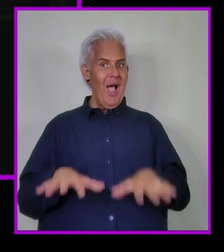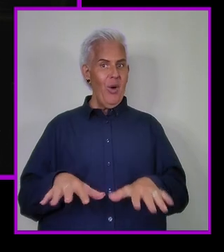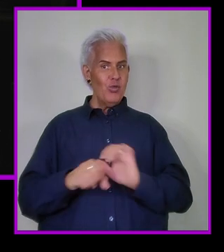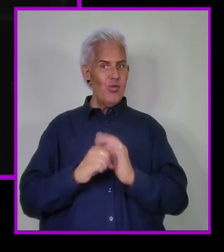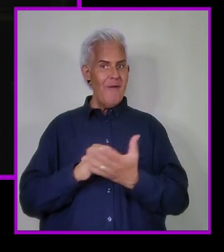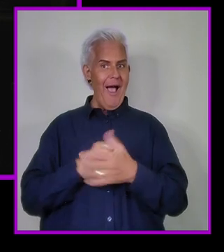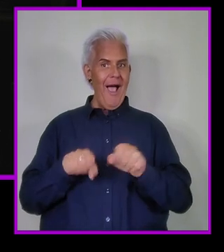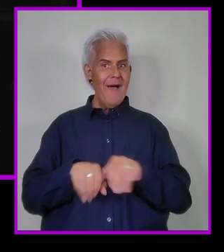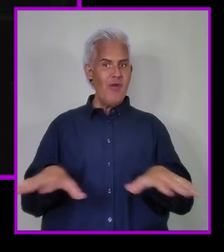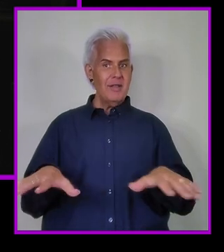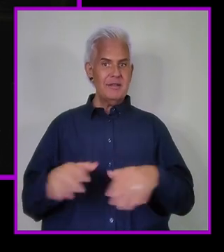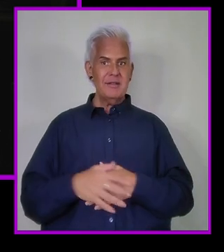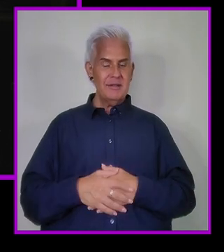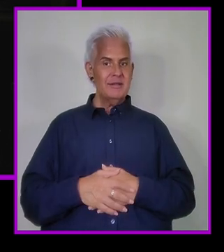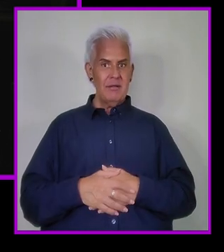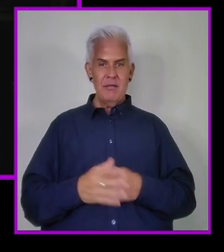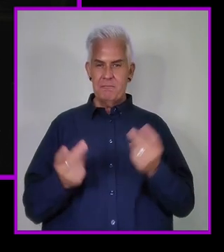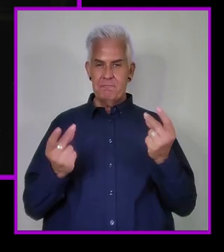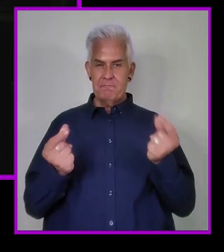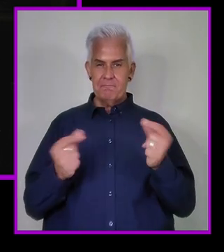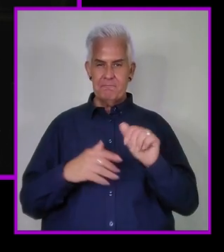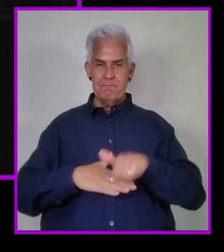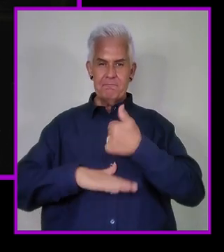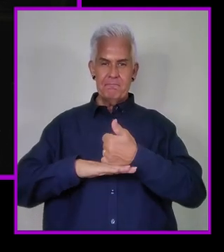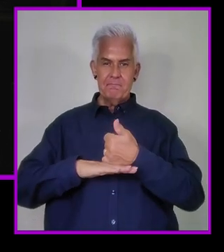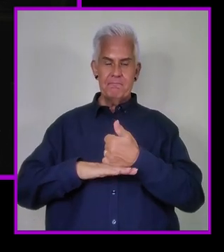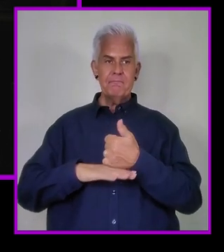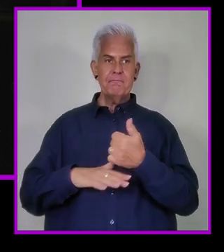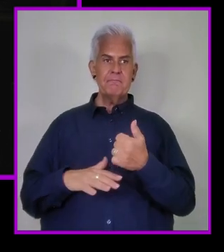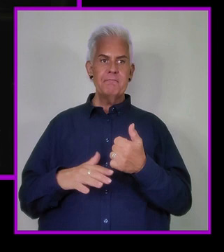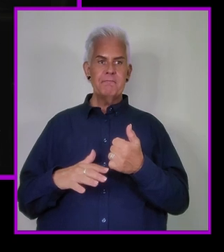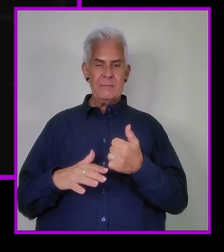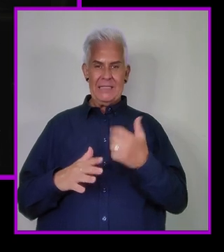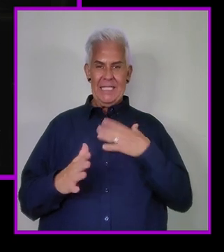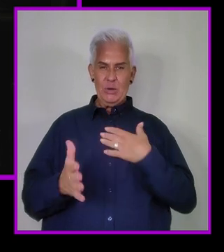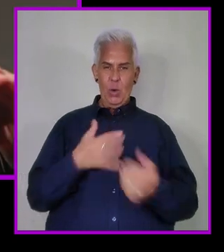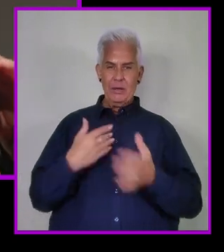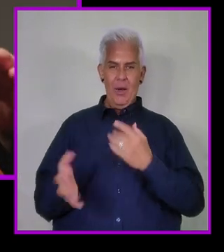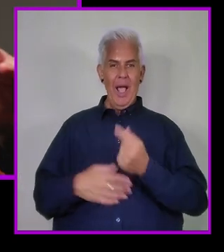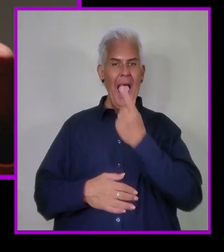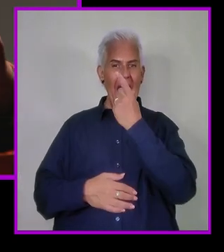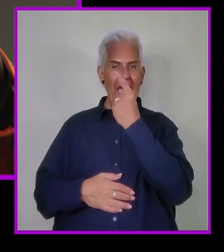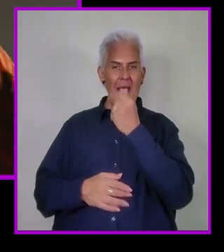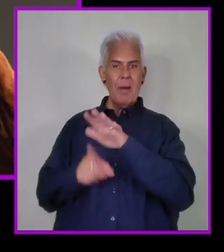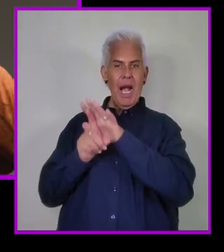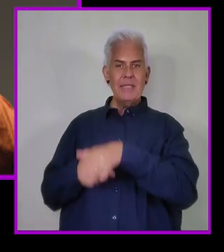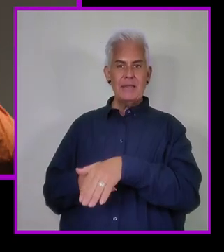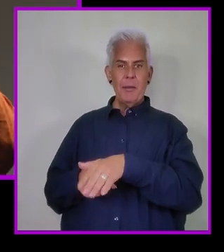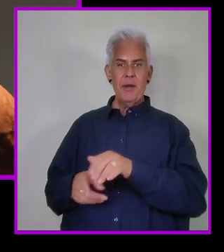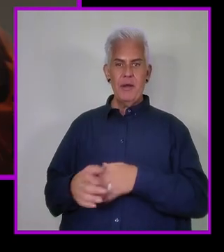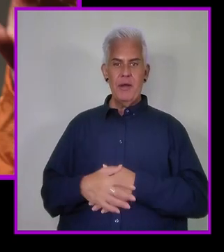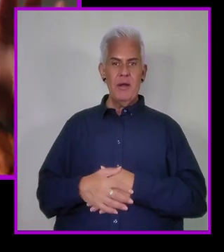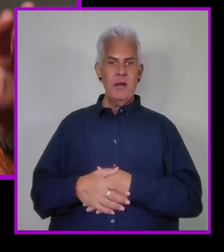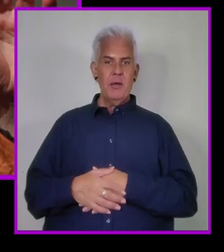think we very quickly established it, say, actually, we've got to address this ableism. And, you